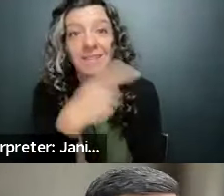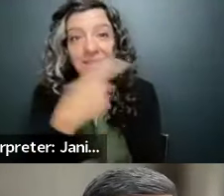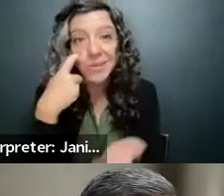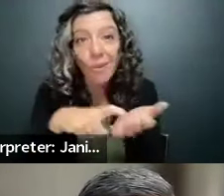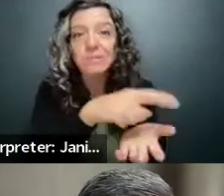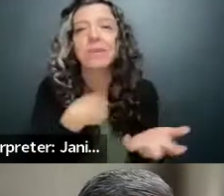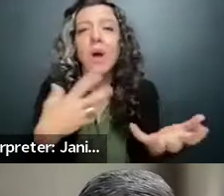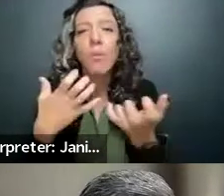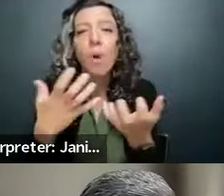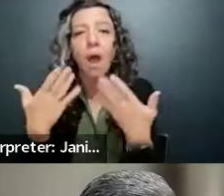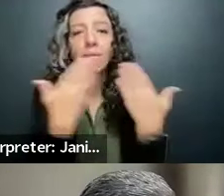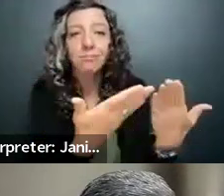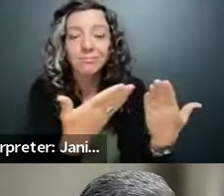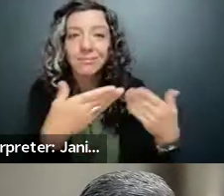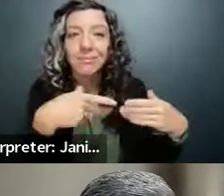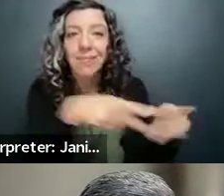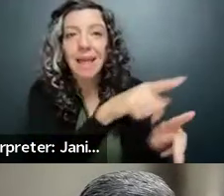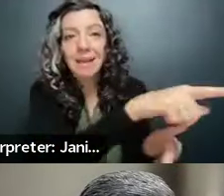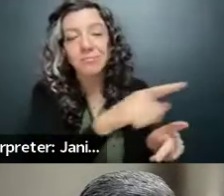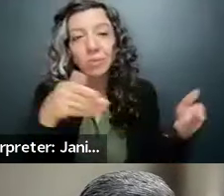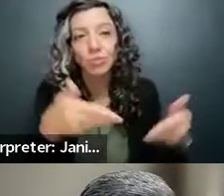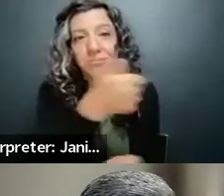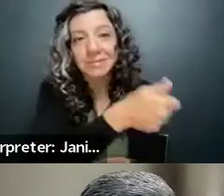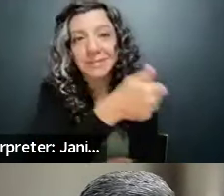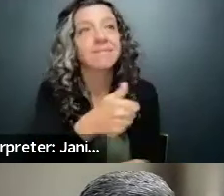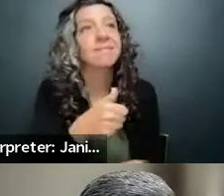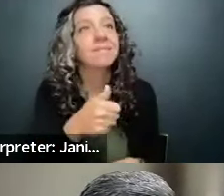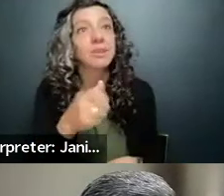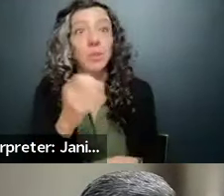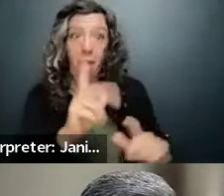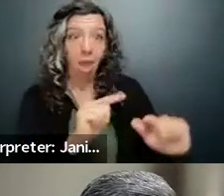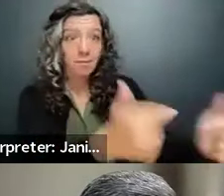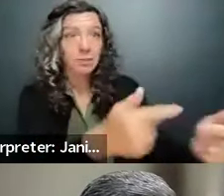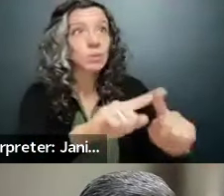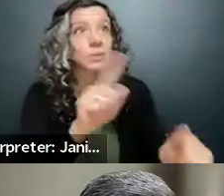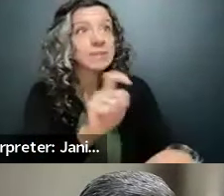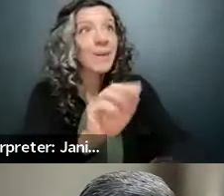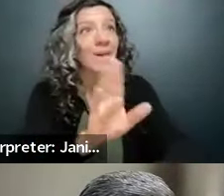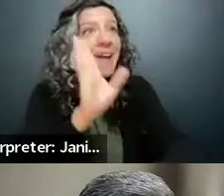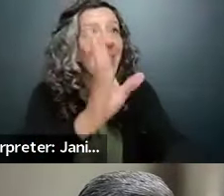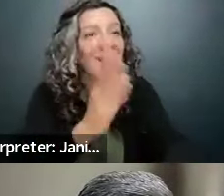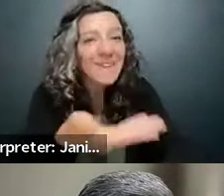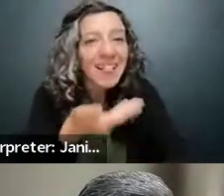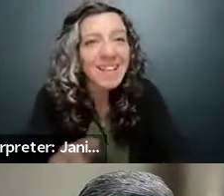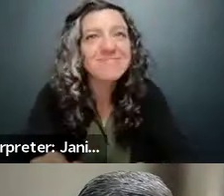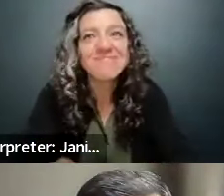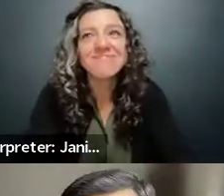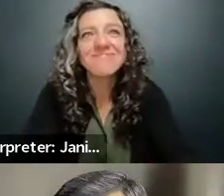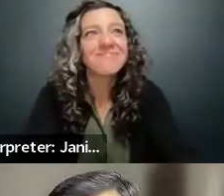that we get an introduction as well. So the floor is yours. Welcome.